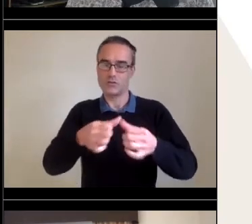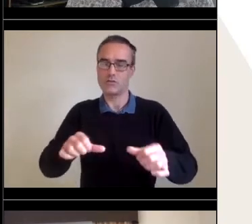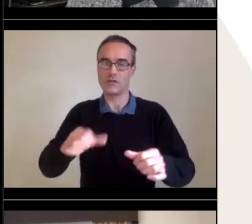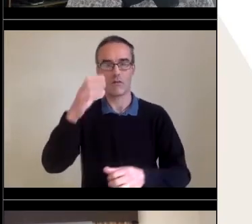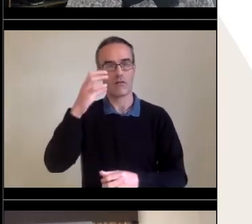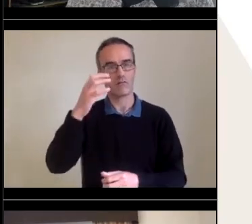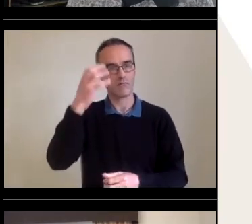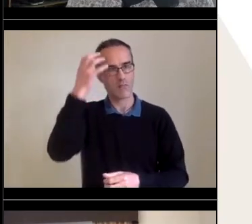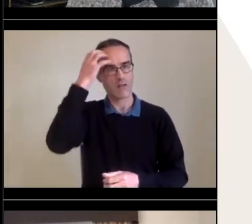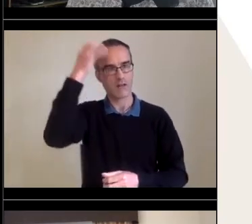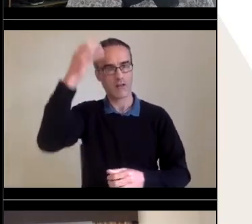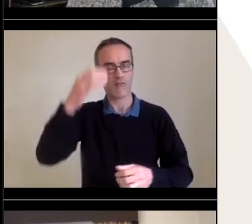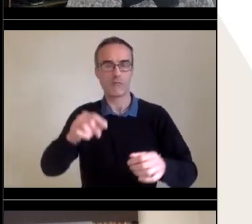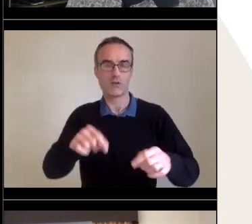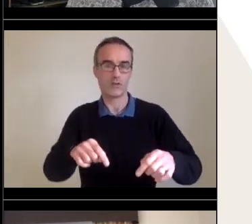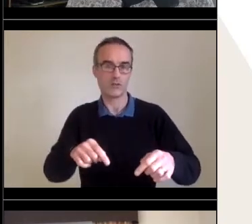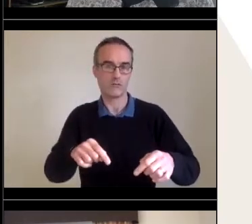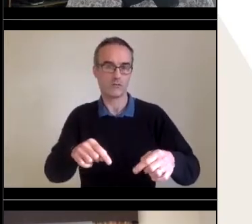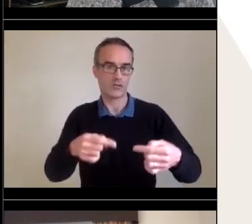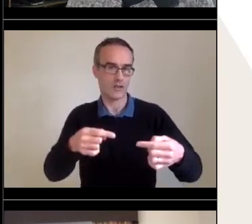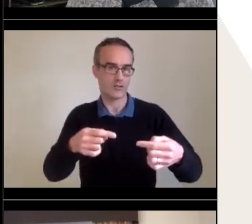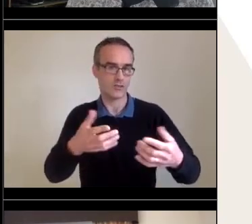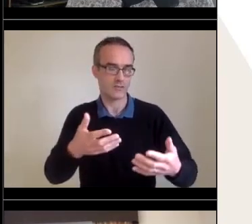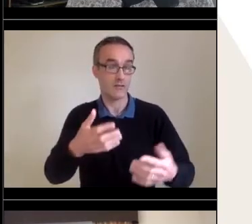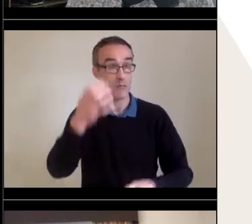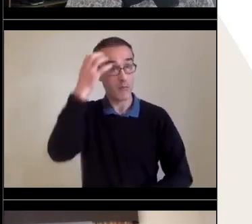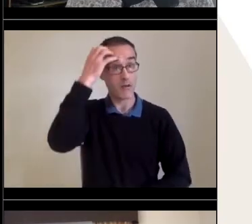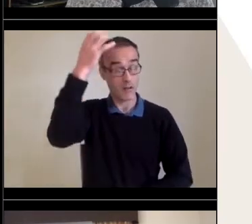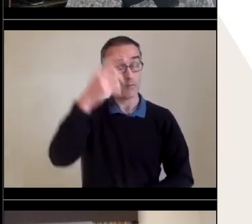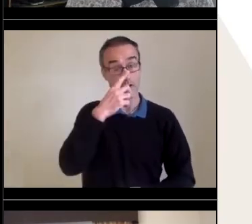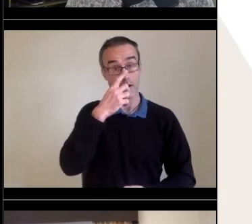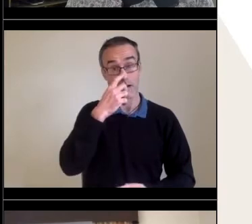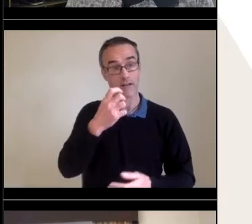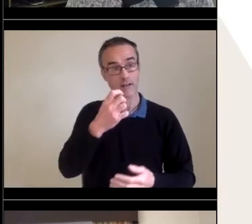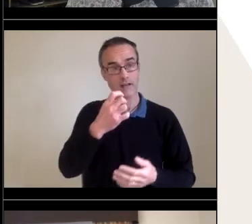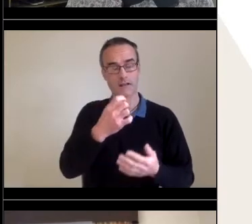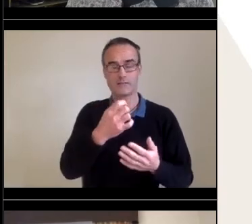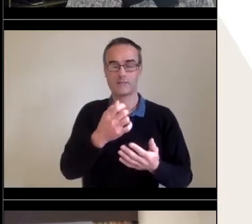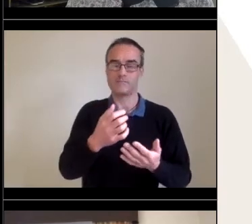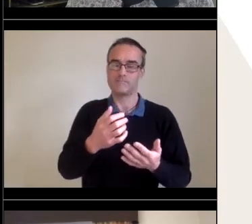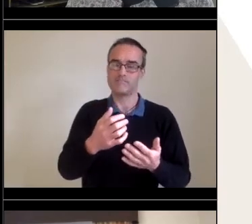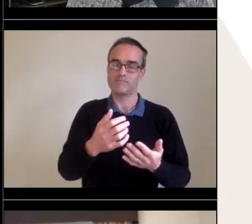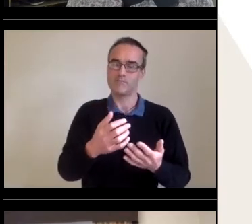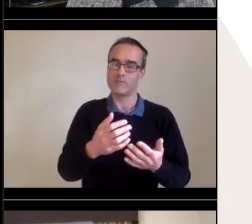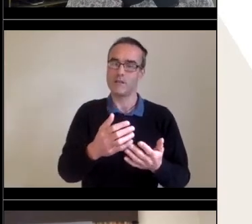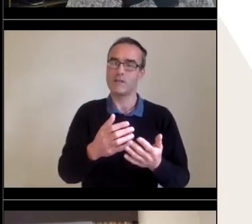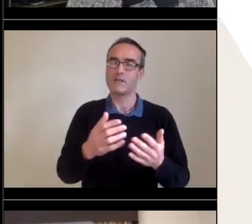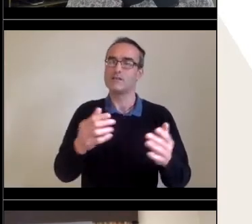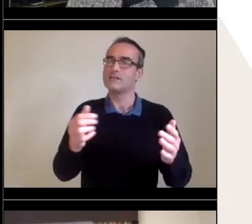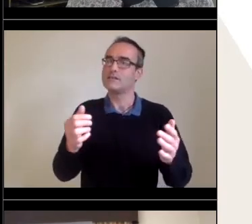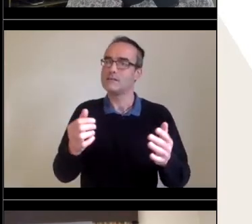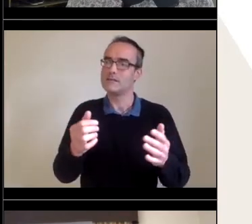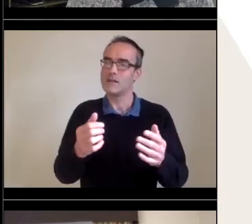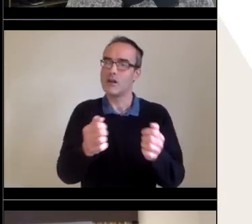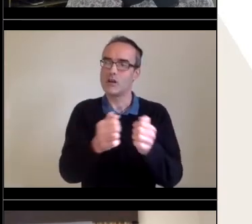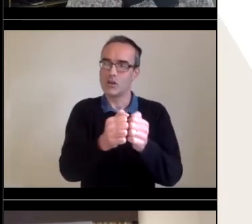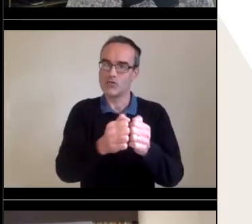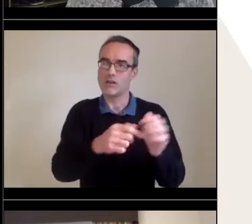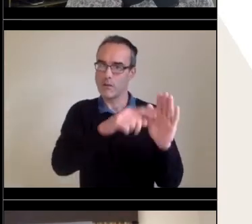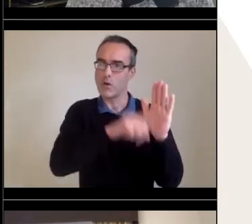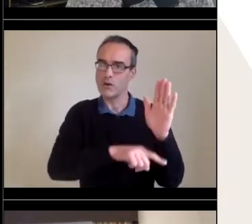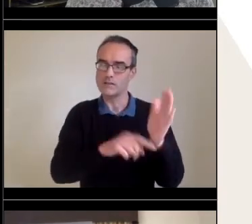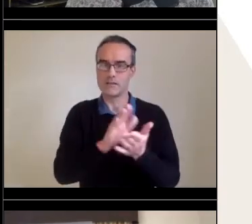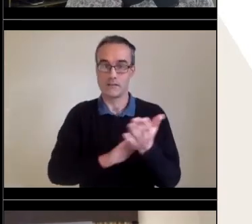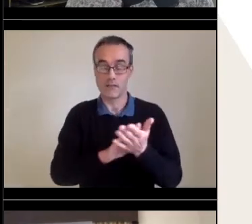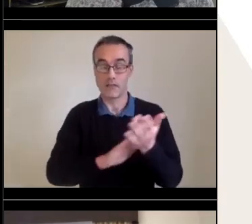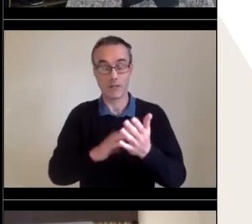they are in the position to set the policy frameworks to help us to do that safely. For me, science is always dual process. It's always two sides to it. It